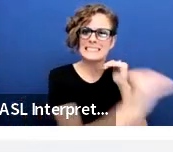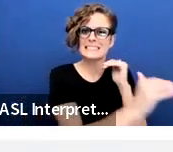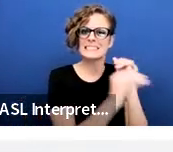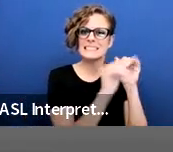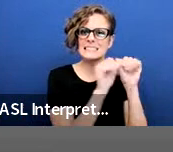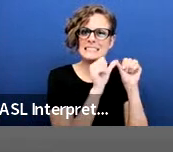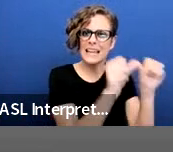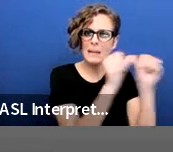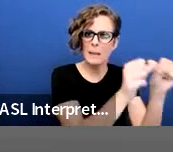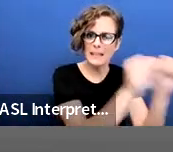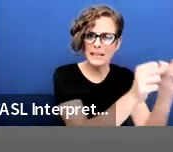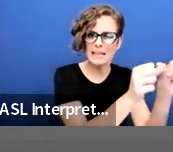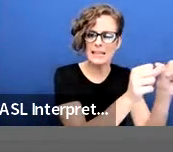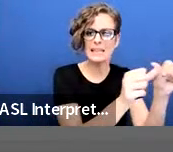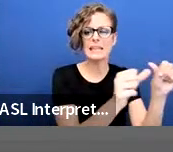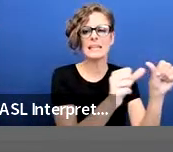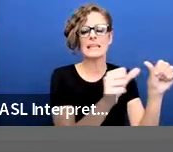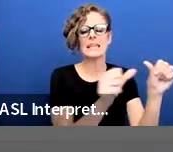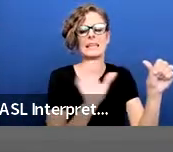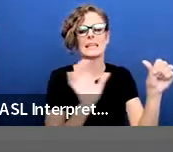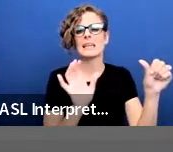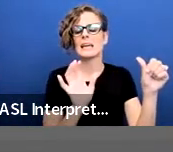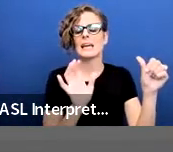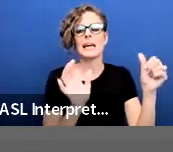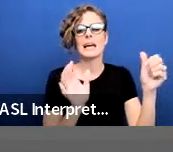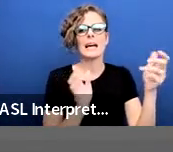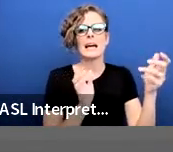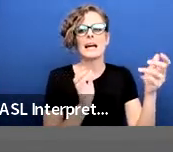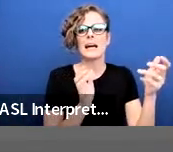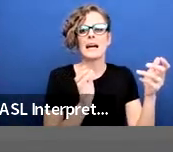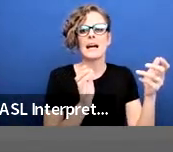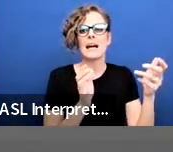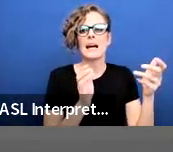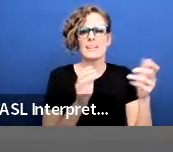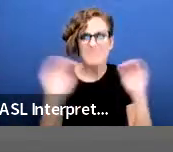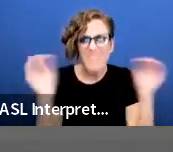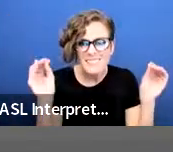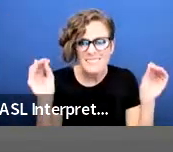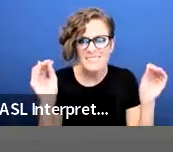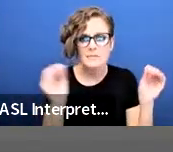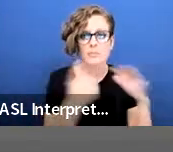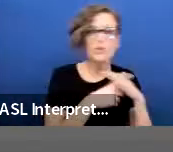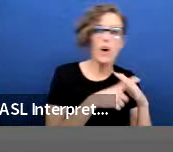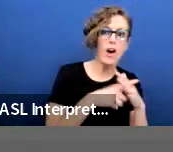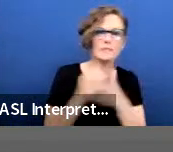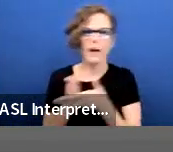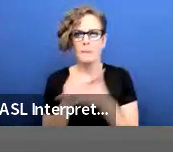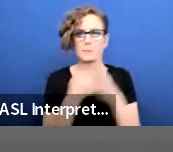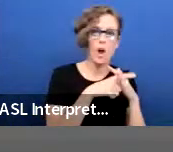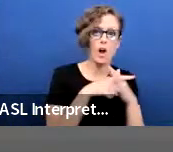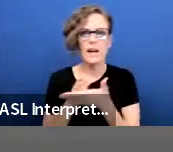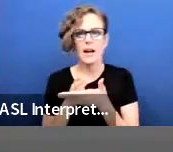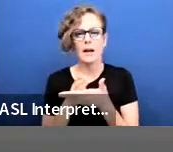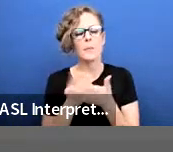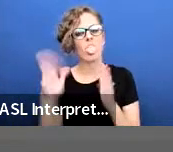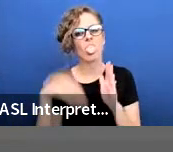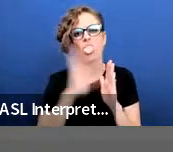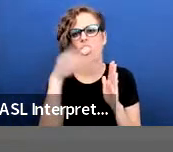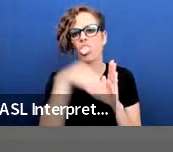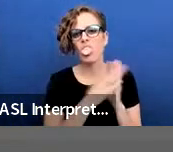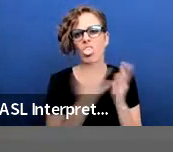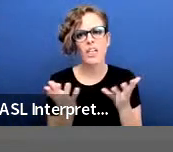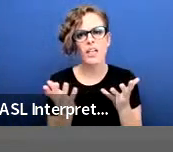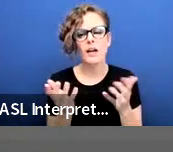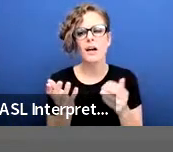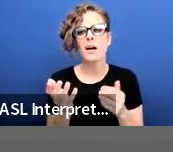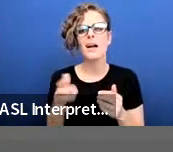not flowing, it means it's this start and stops. And the idea that, you know, we are going, it's almost